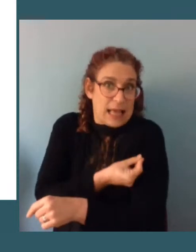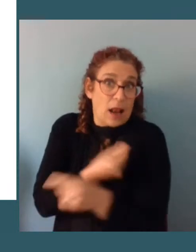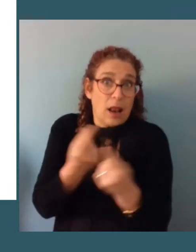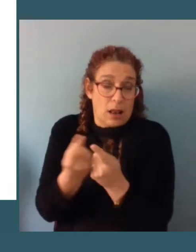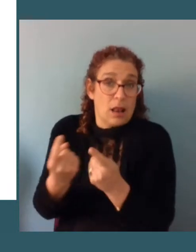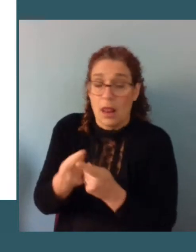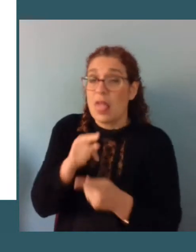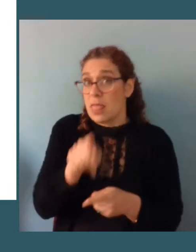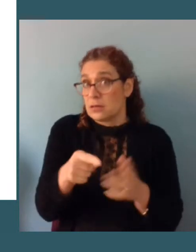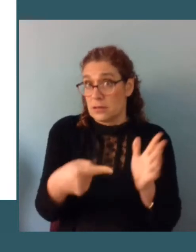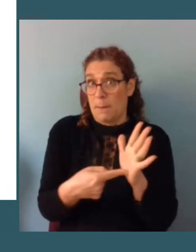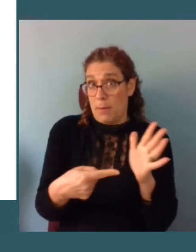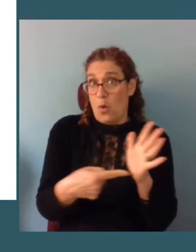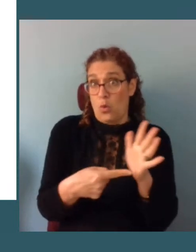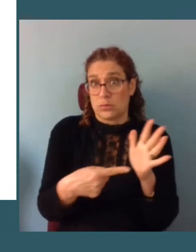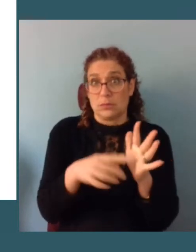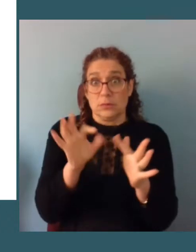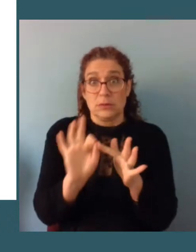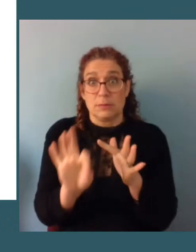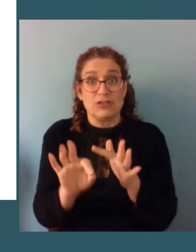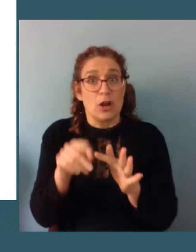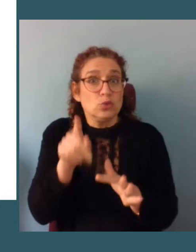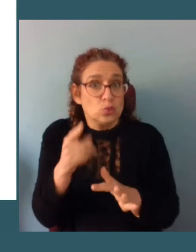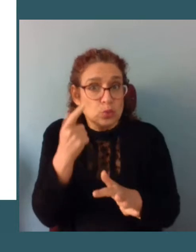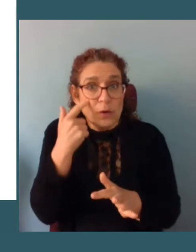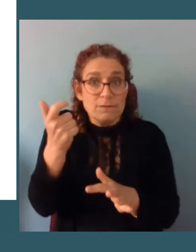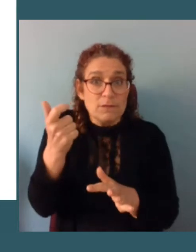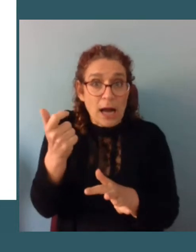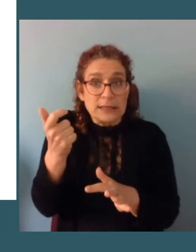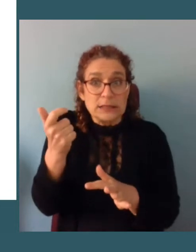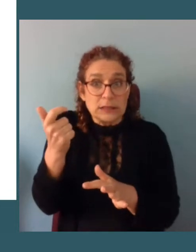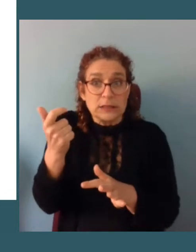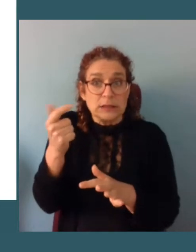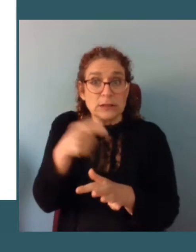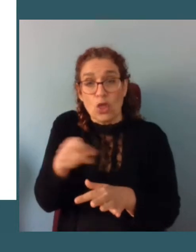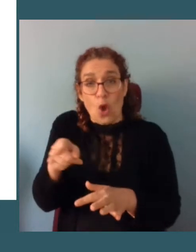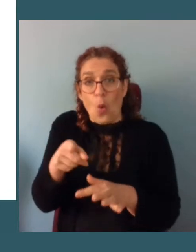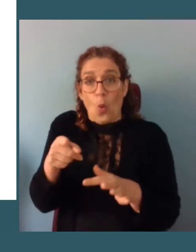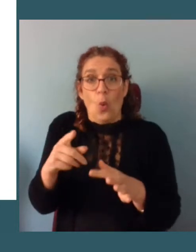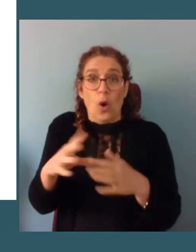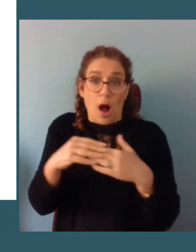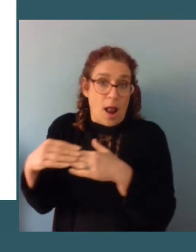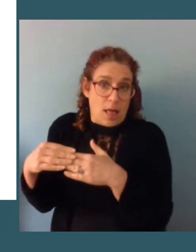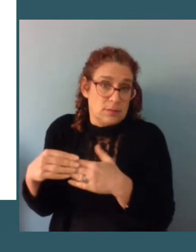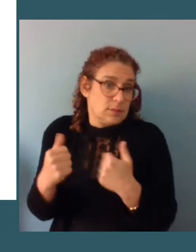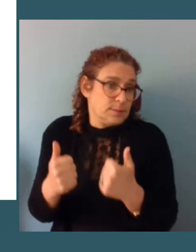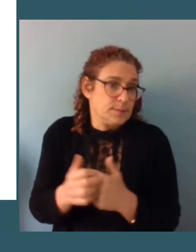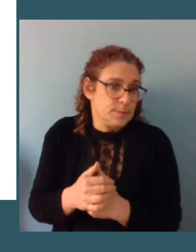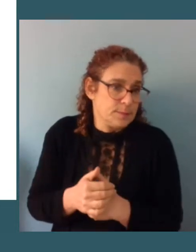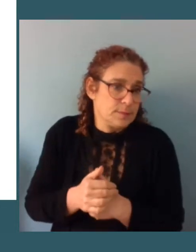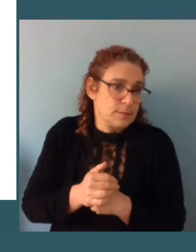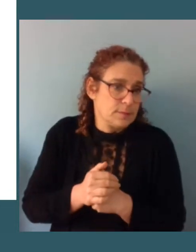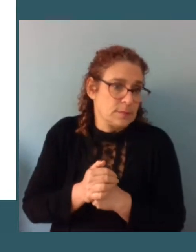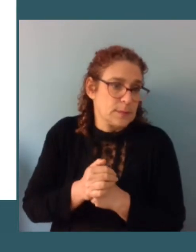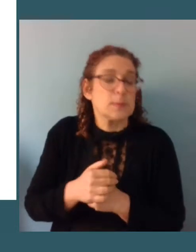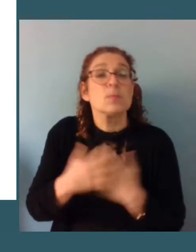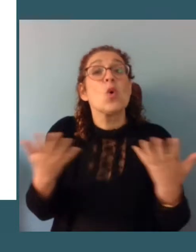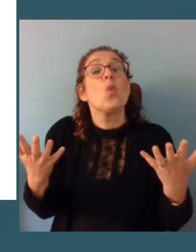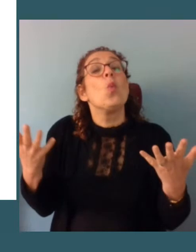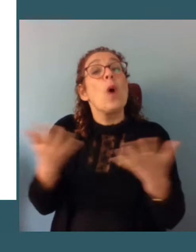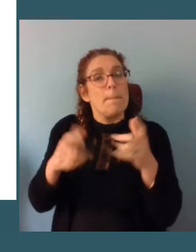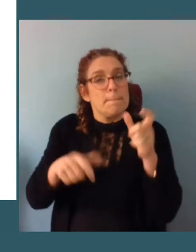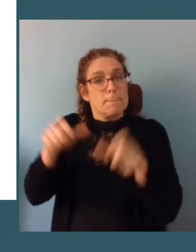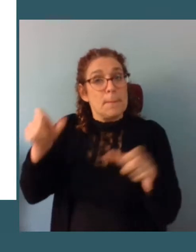thing to actually find those guidelines. And in populations where there are a